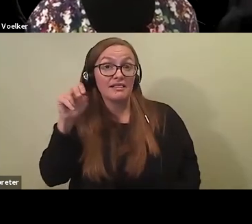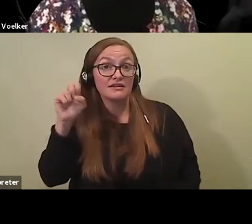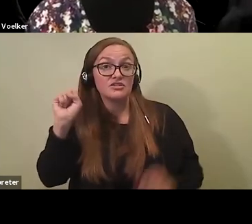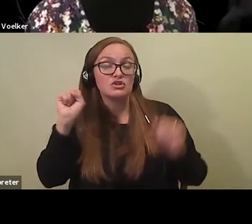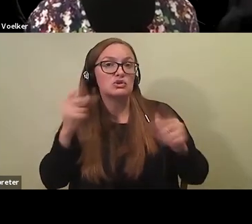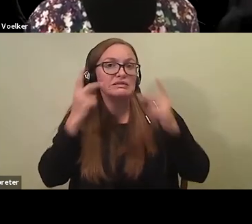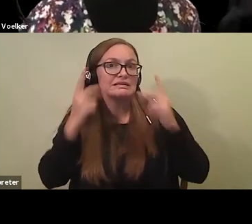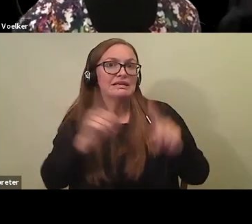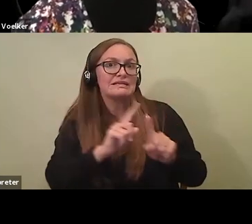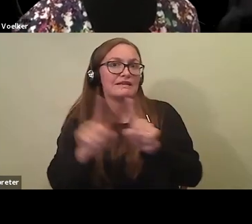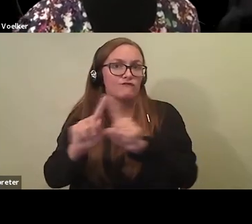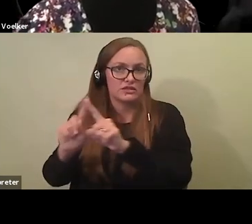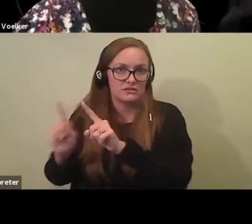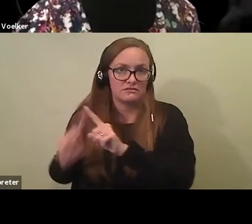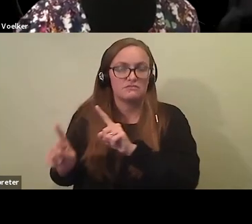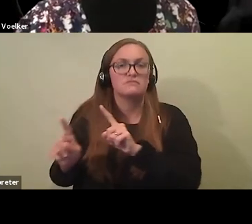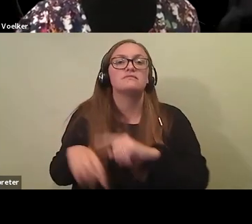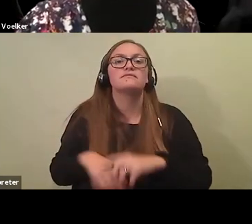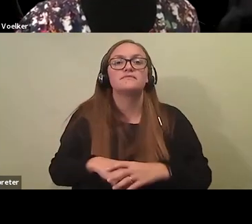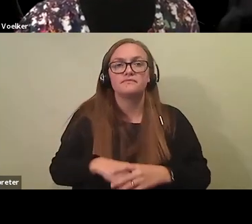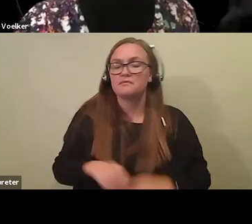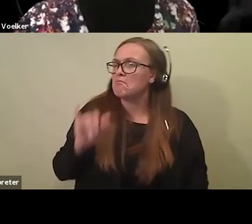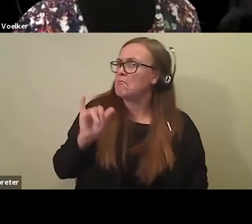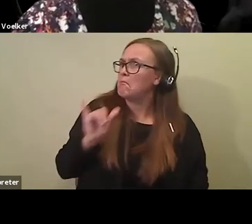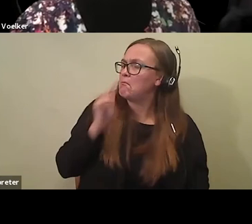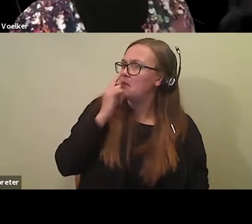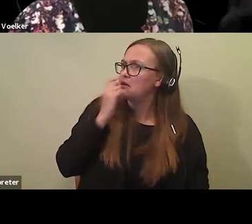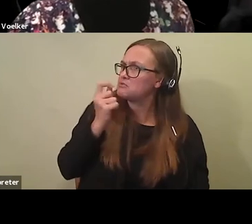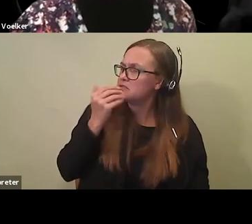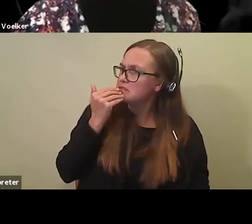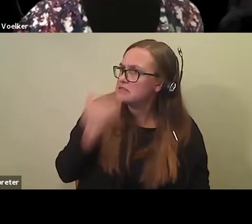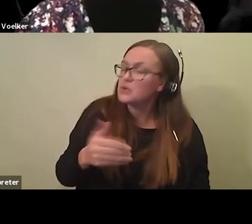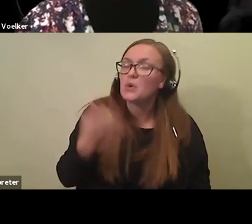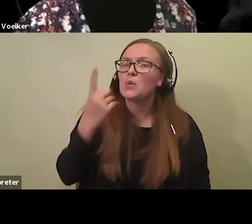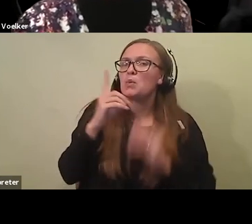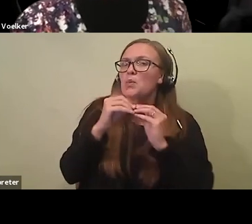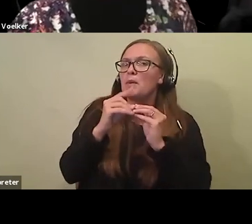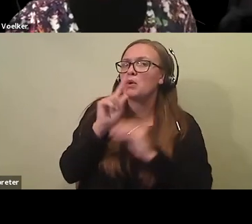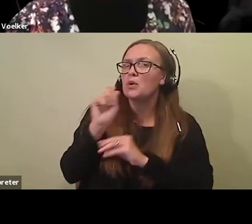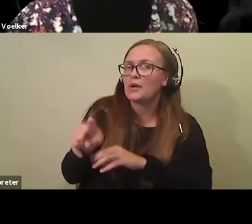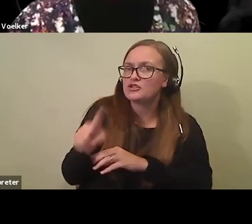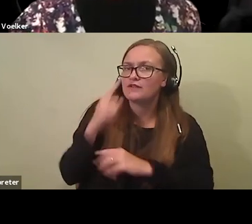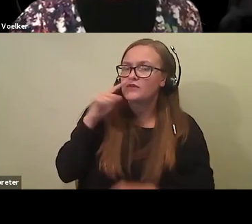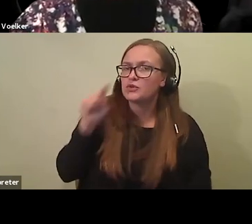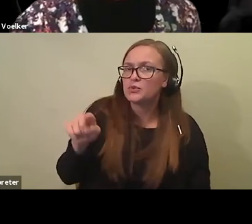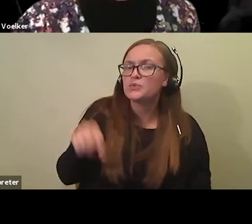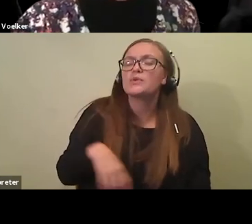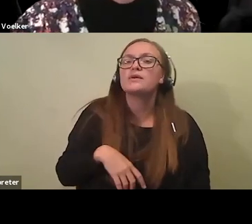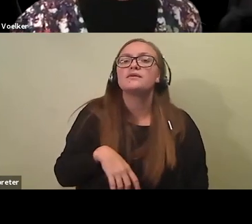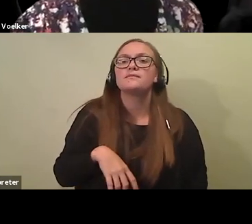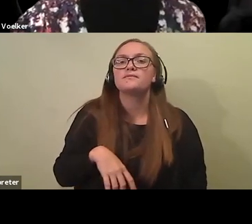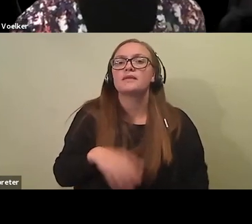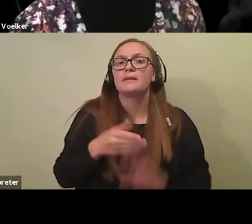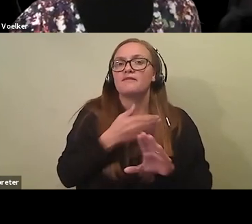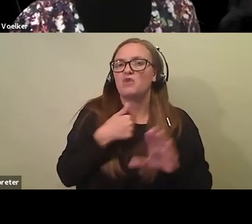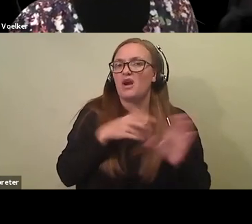the electromagnetic spectrum. Interesting. Thank you. And one final question for you before I move on to another topic